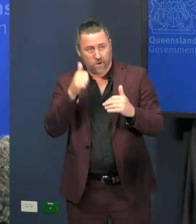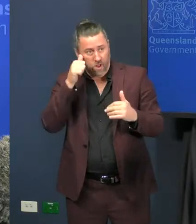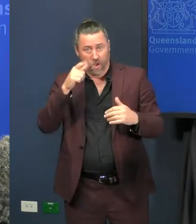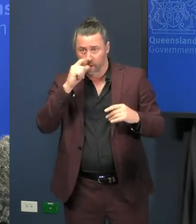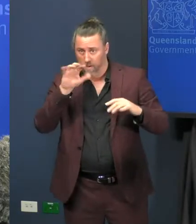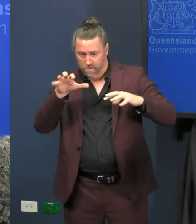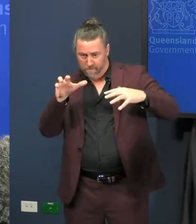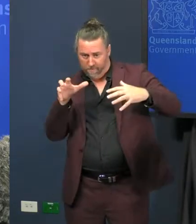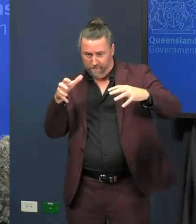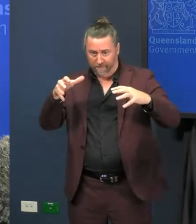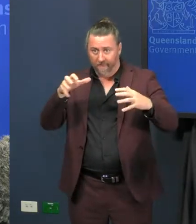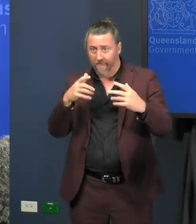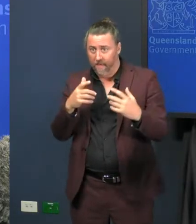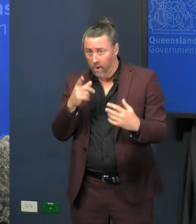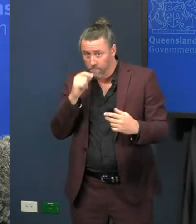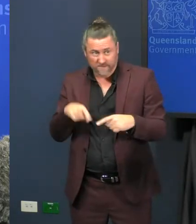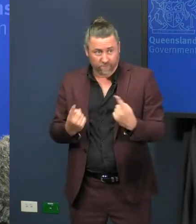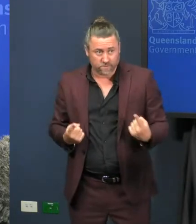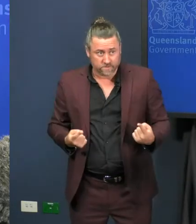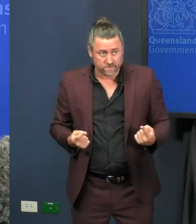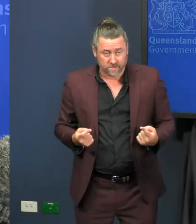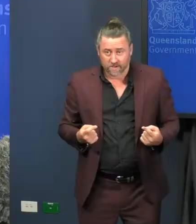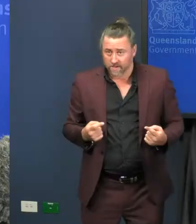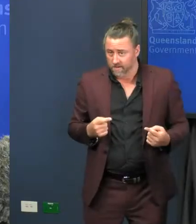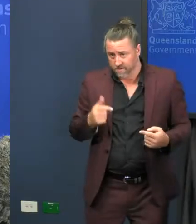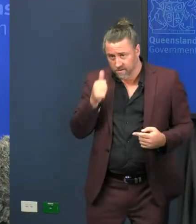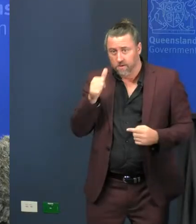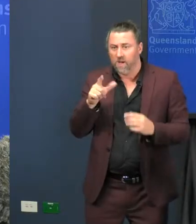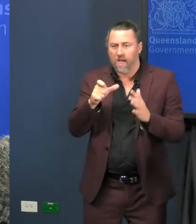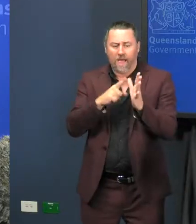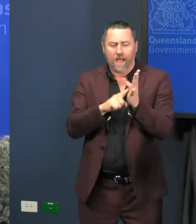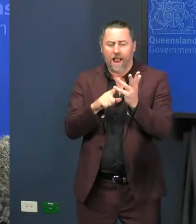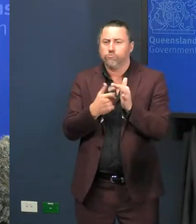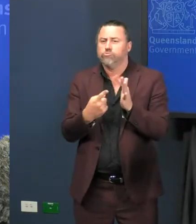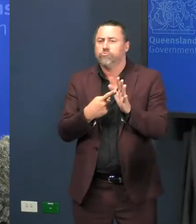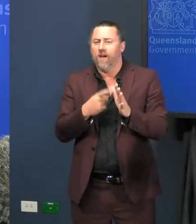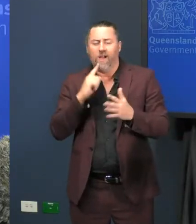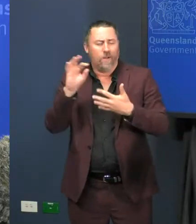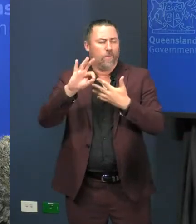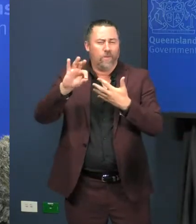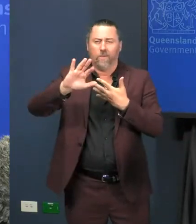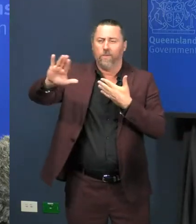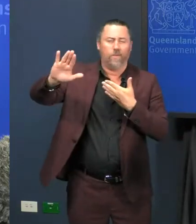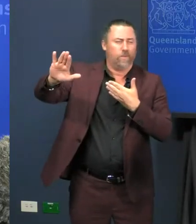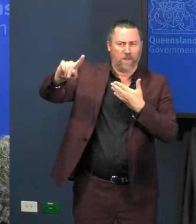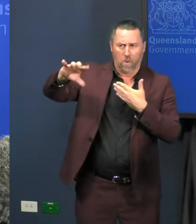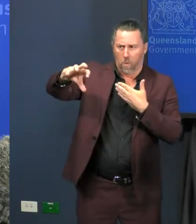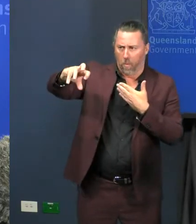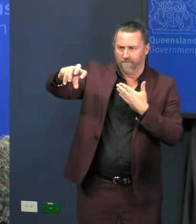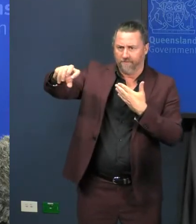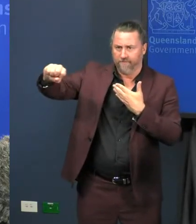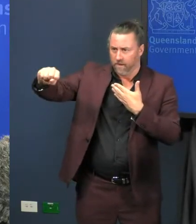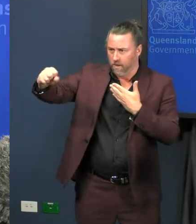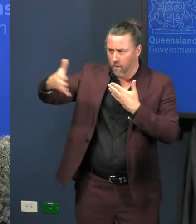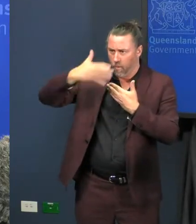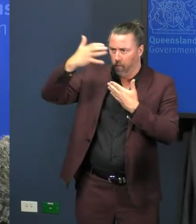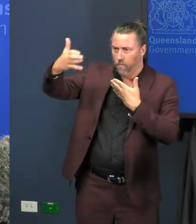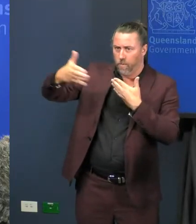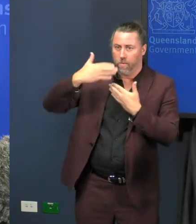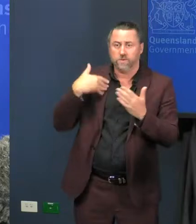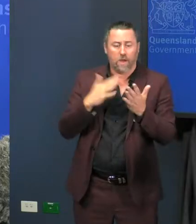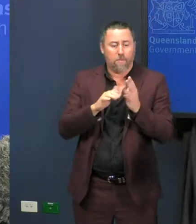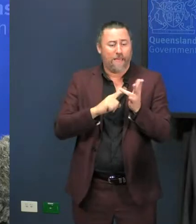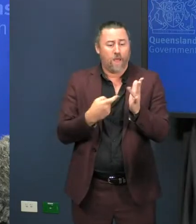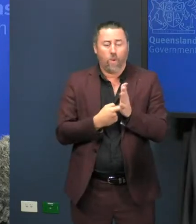will definitely present a challenge. That's a buffer for that part of Caloundra. So I've spoken with the Mayor, I've spoken with the local